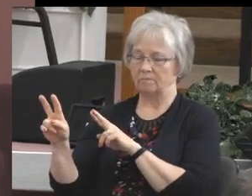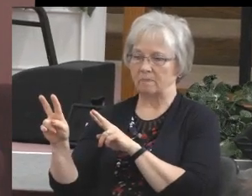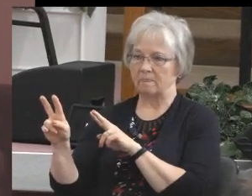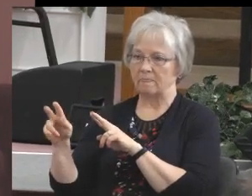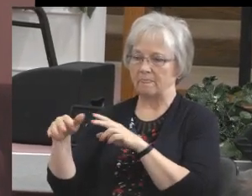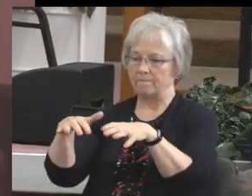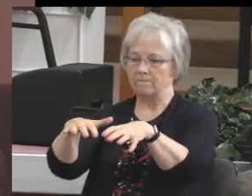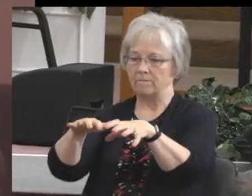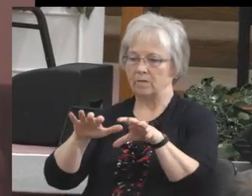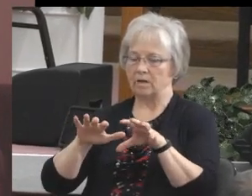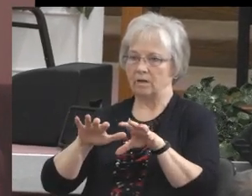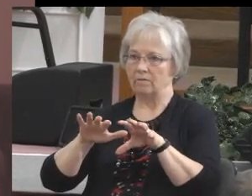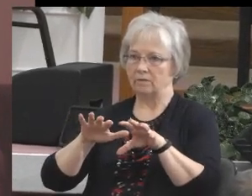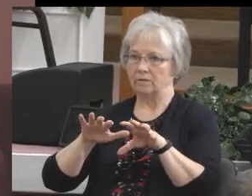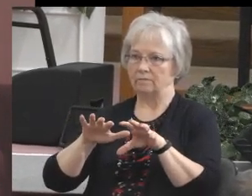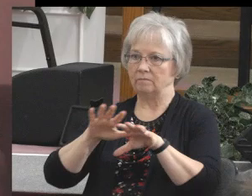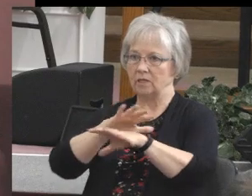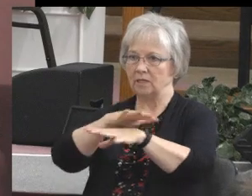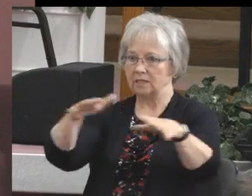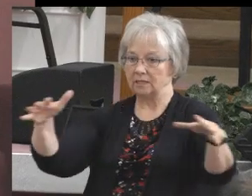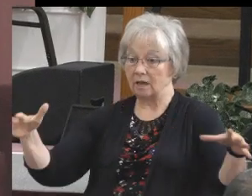And then